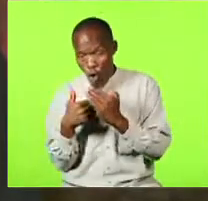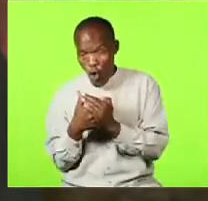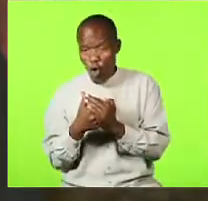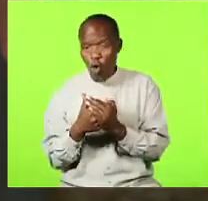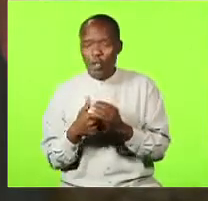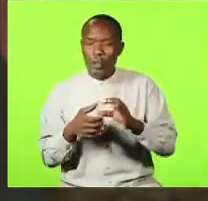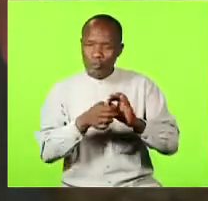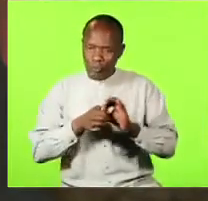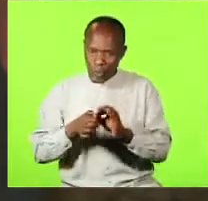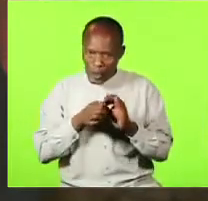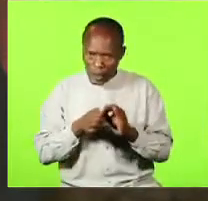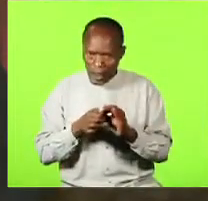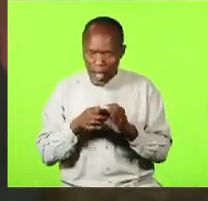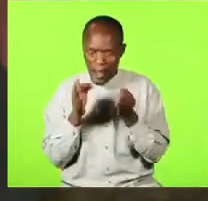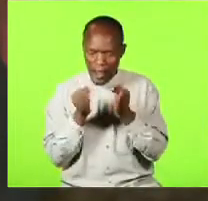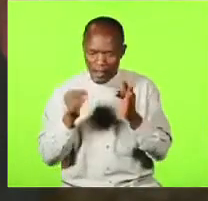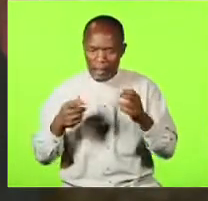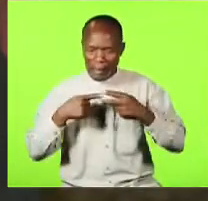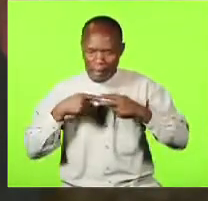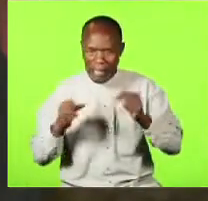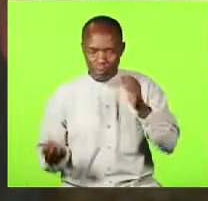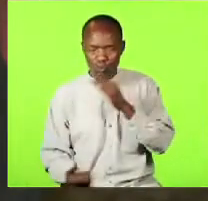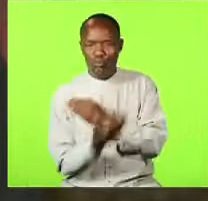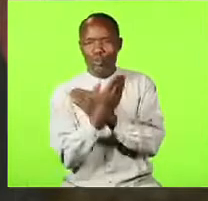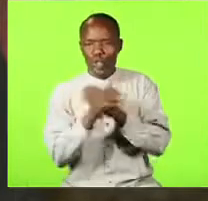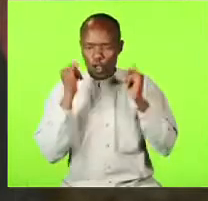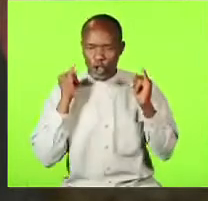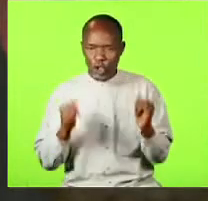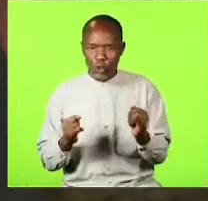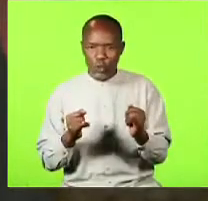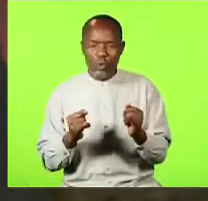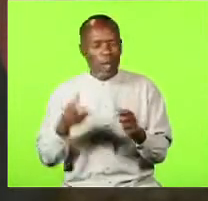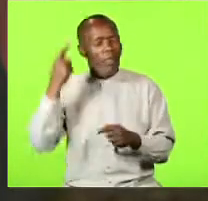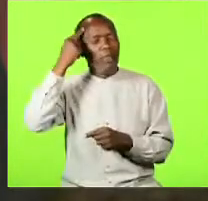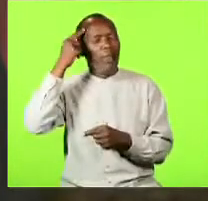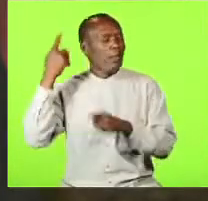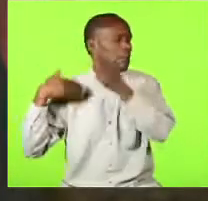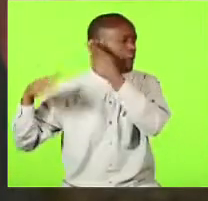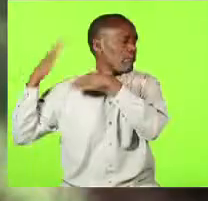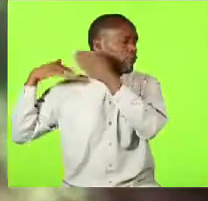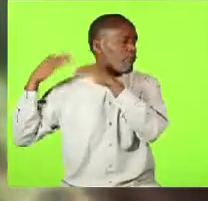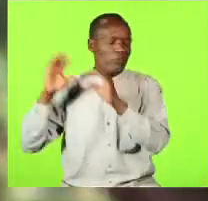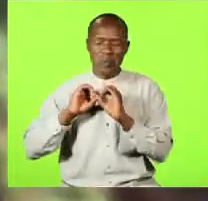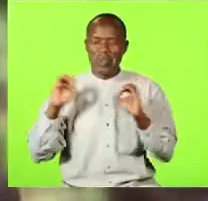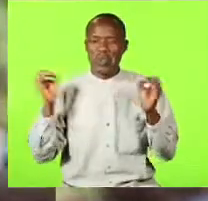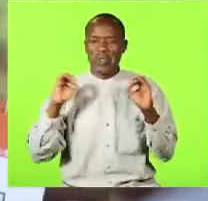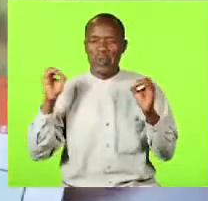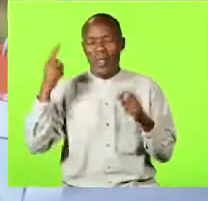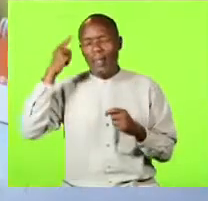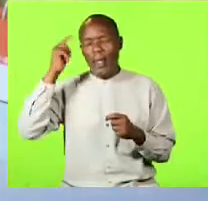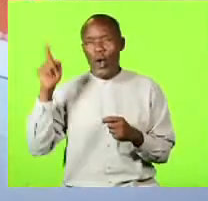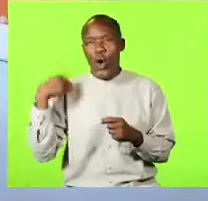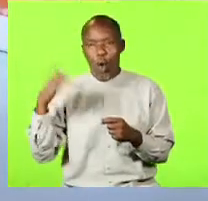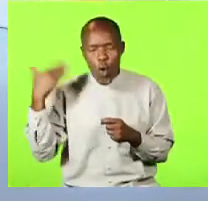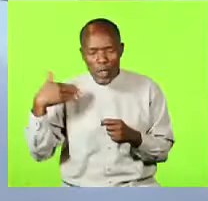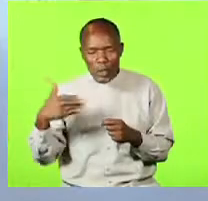anajapufikiria kitu kipia mara nyingi afikiri negative anafikiria positive kwayo kumekucha ini kitu wa